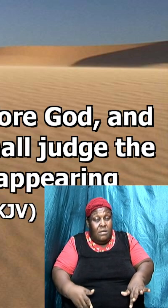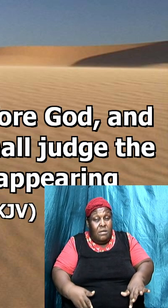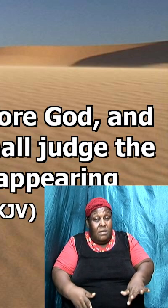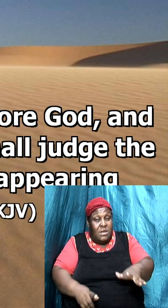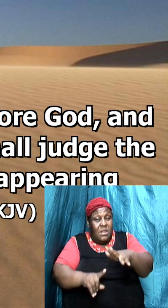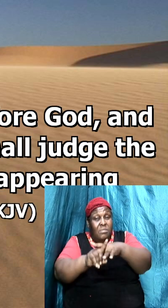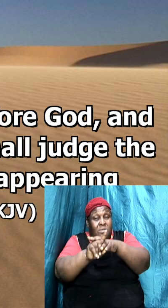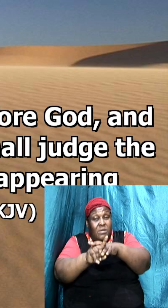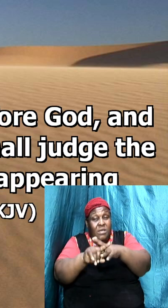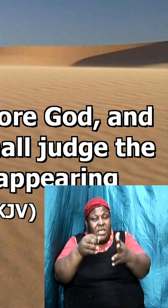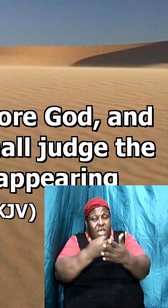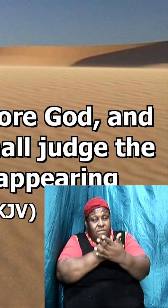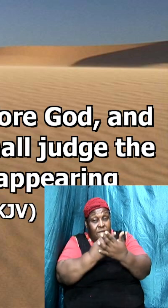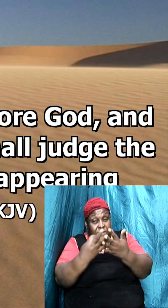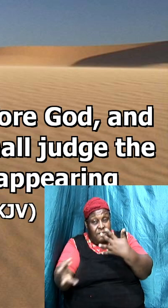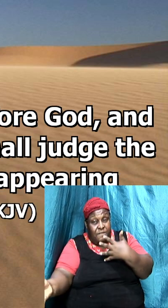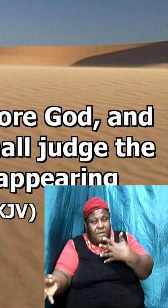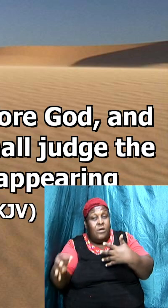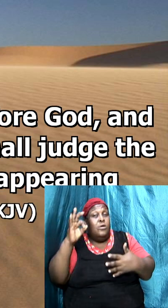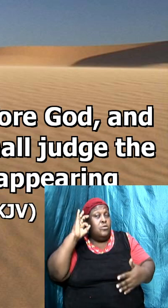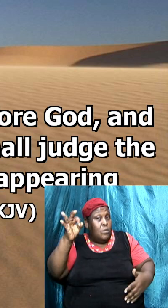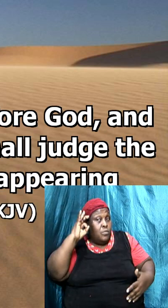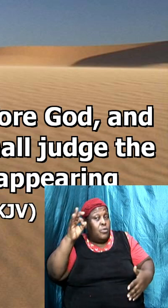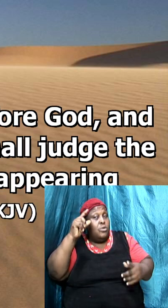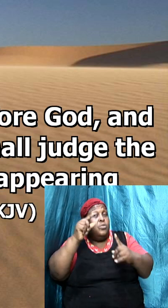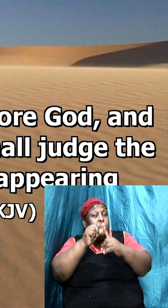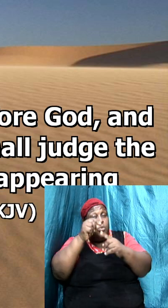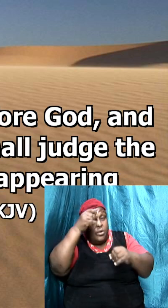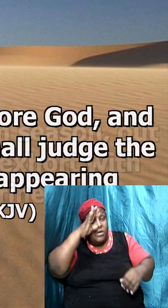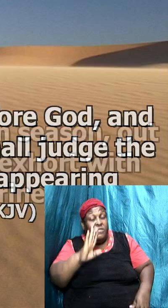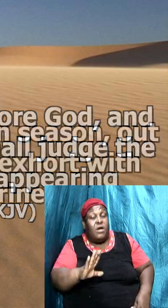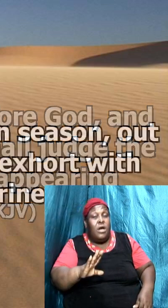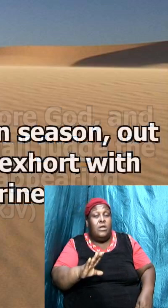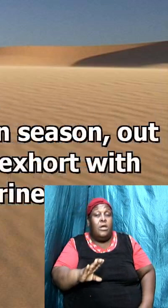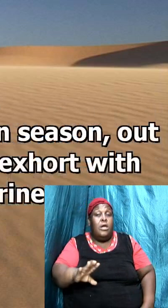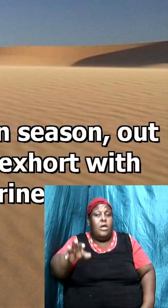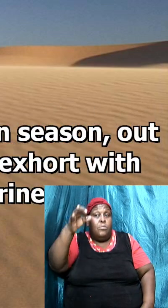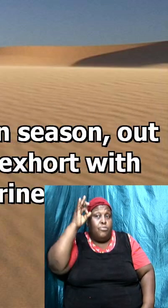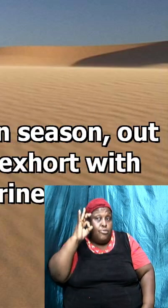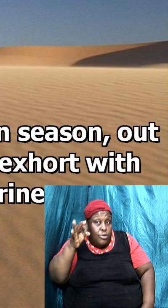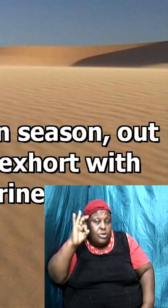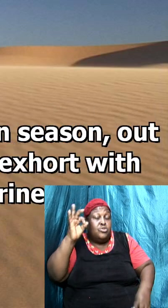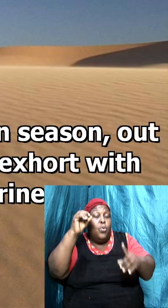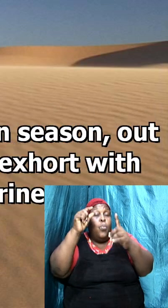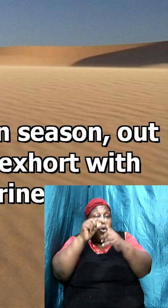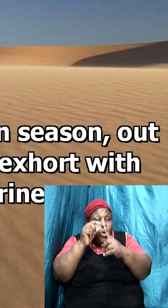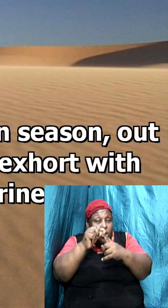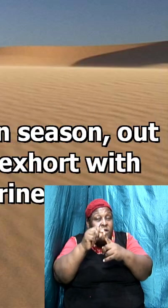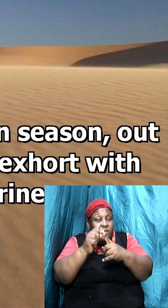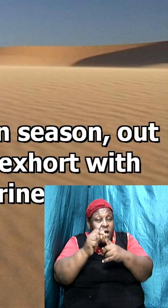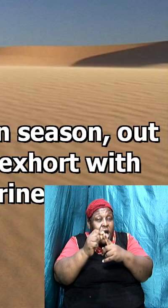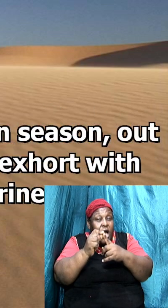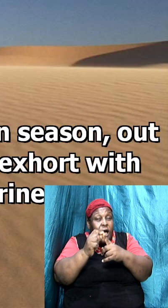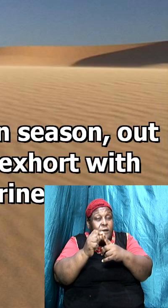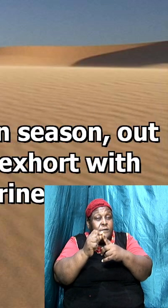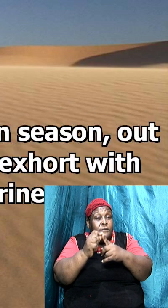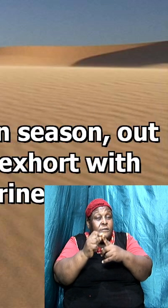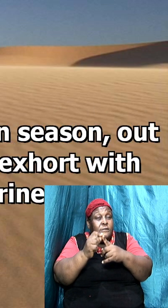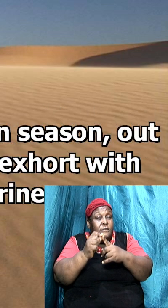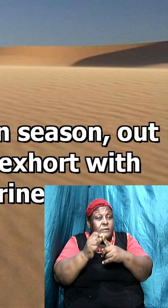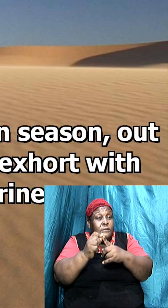word. So he said, preach it. Be it instant, in season. Now look here. The word of